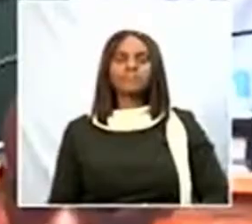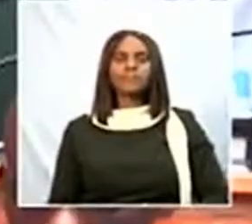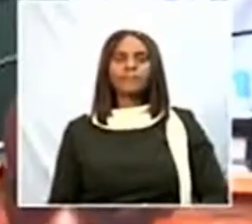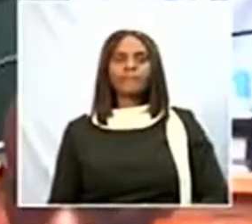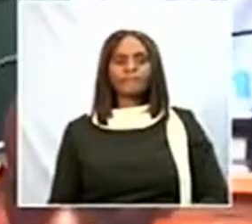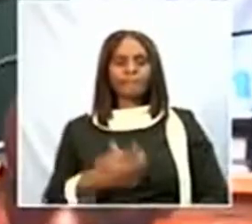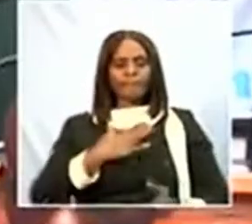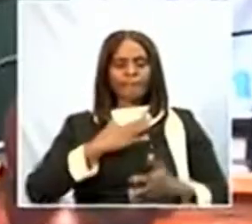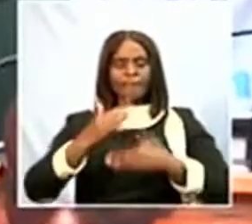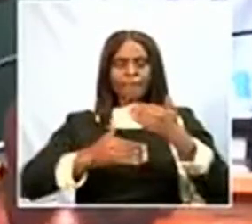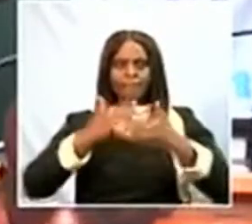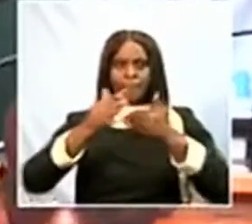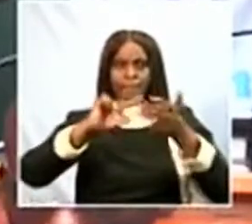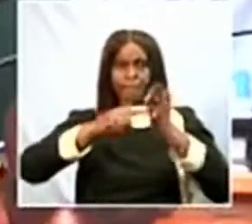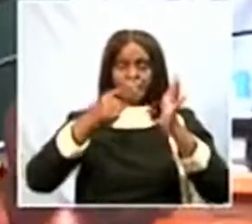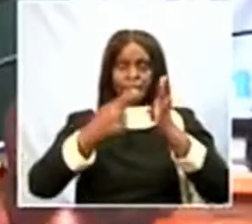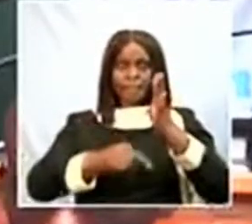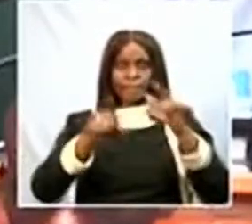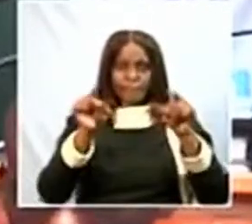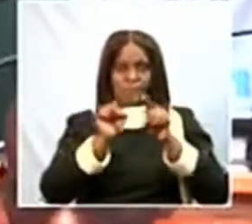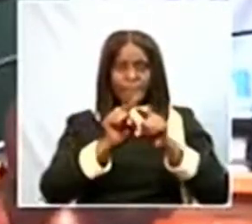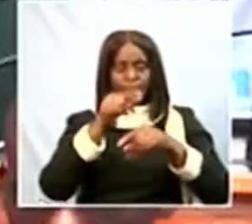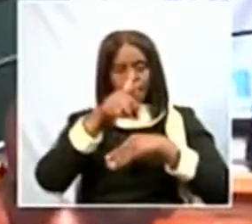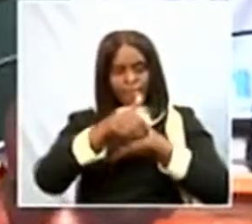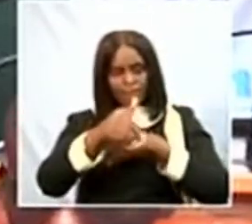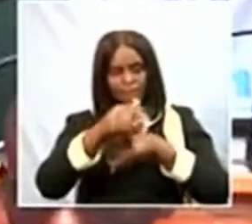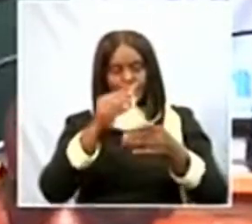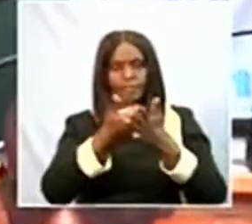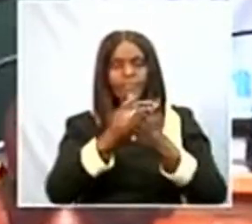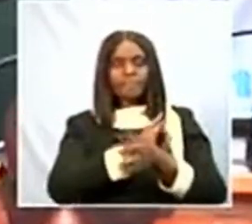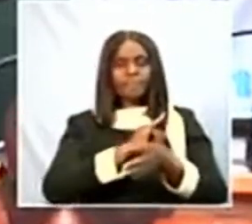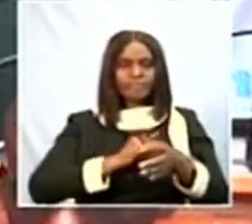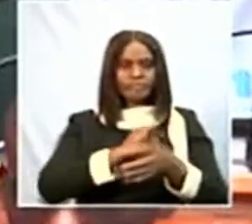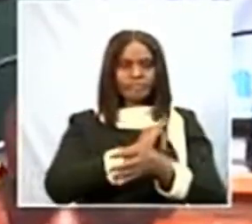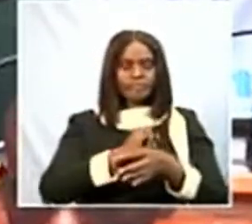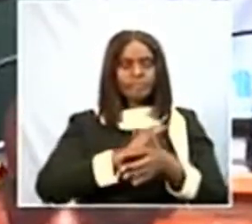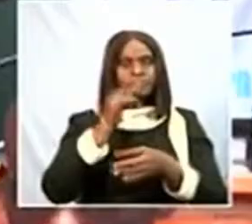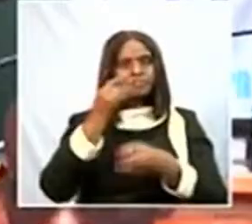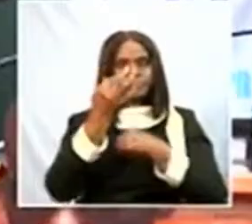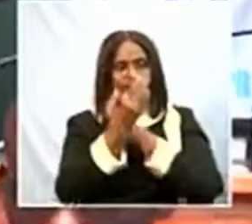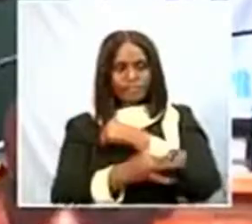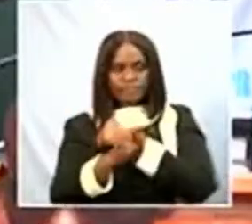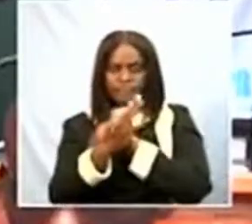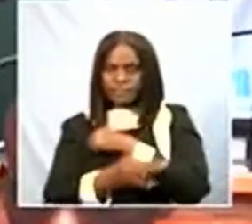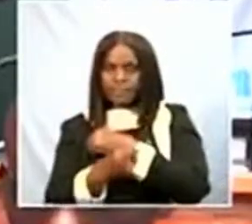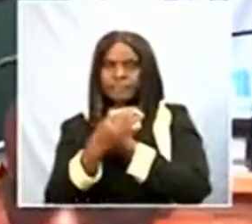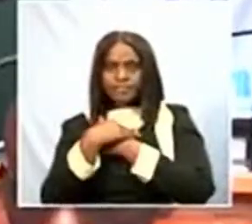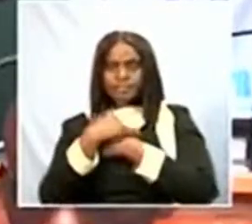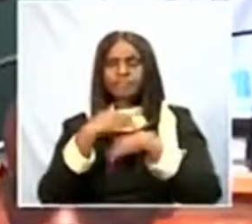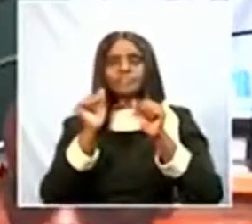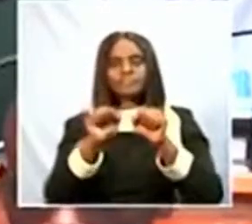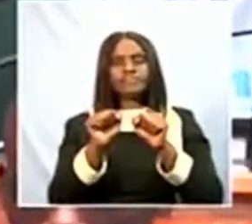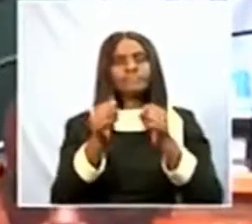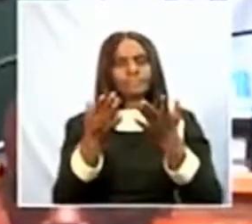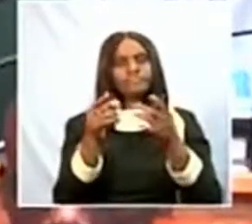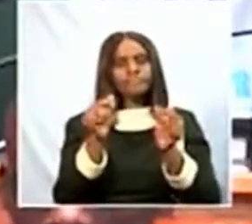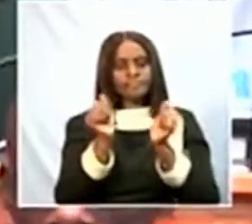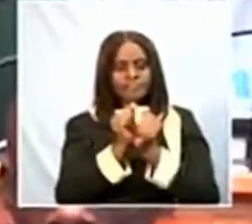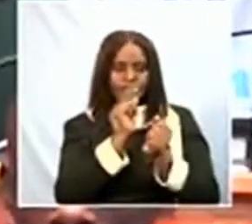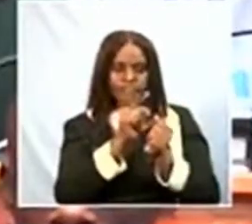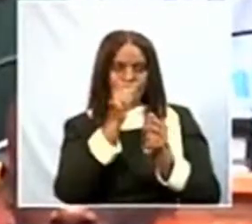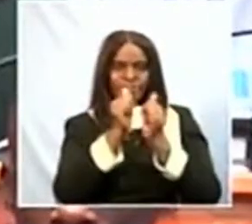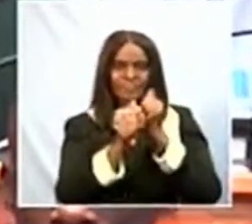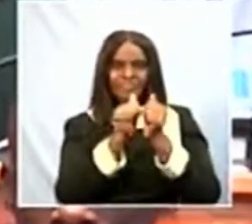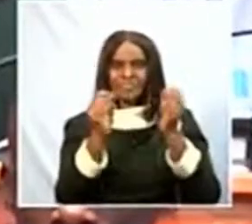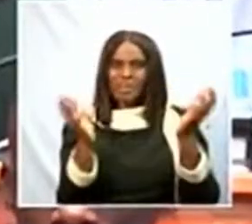My next point states, resistance to foreign industrialization. Foreign industries have led to environmental disorders. This is due to